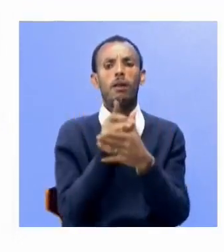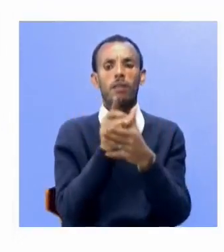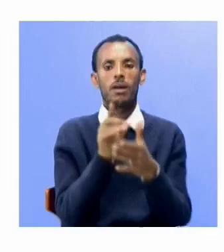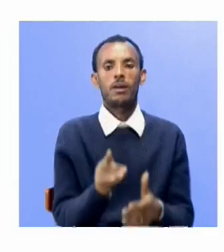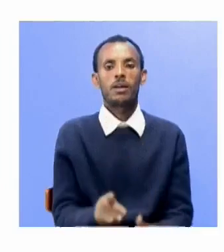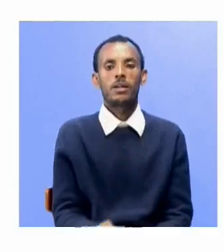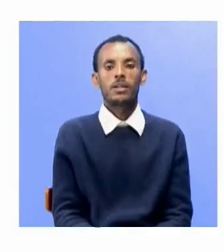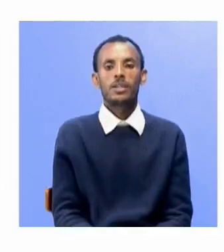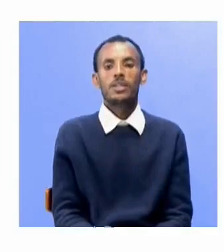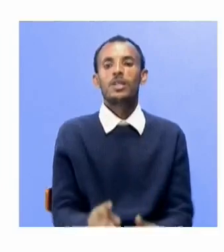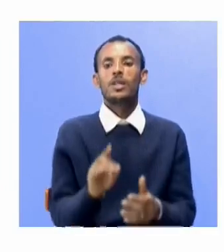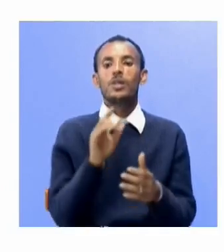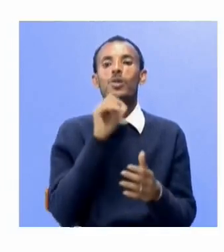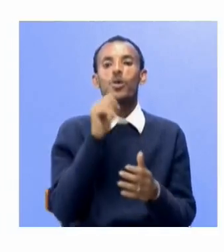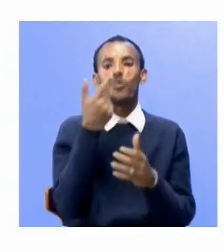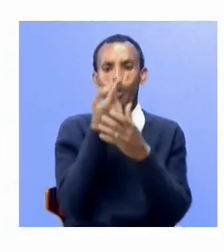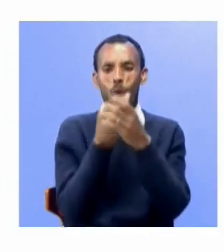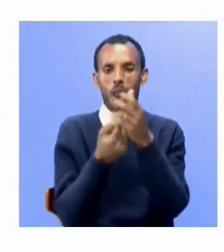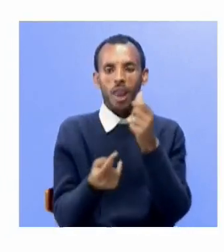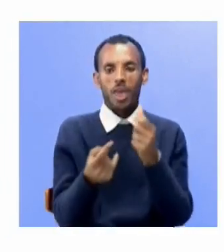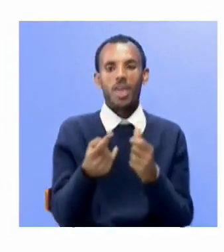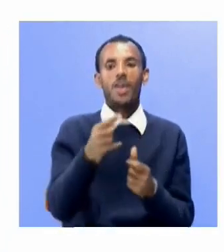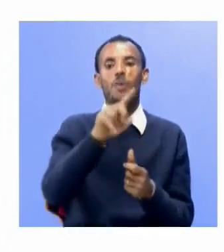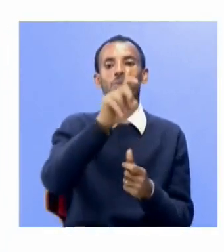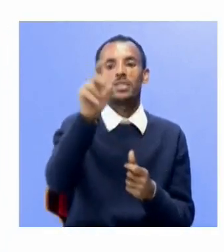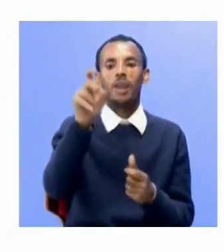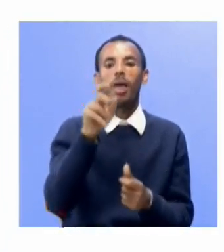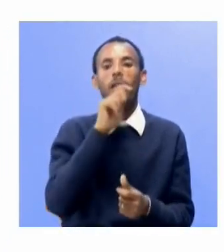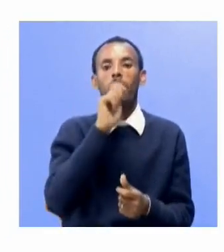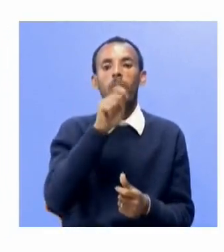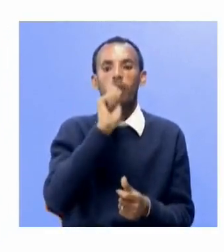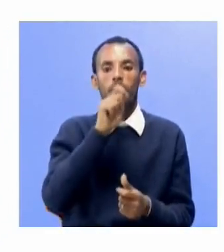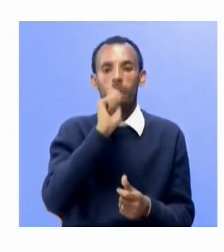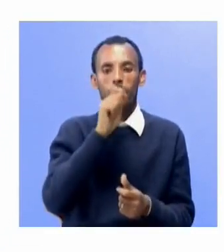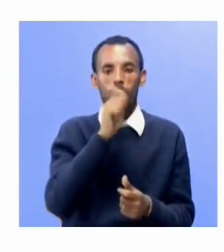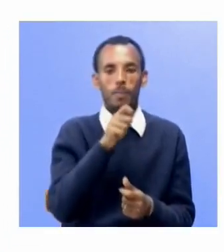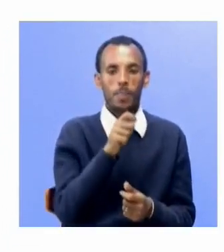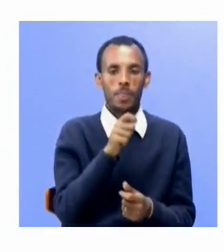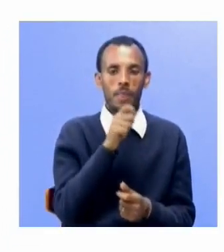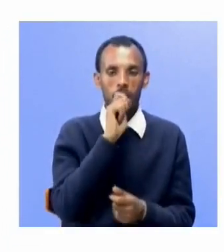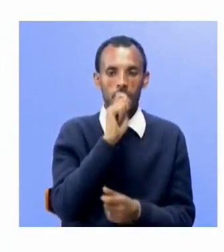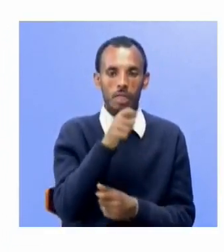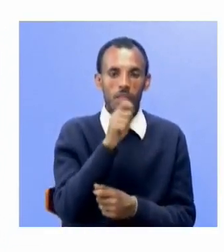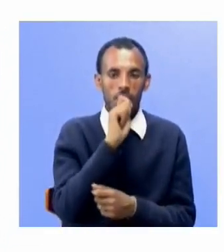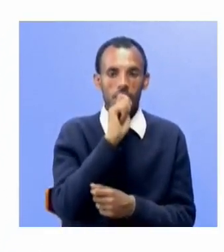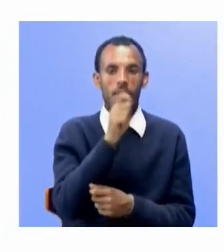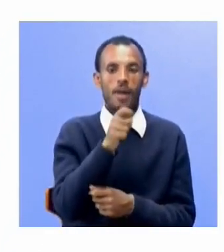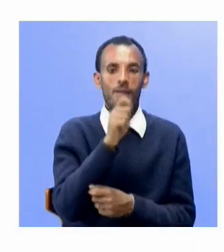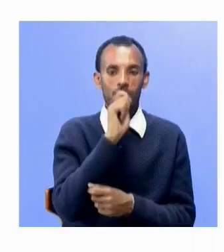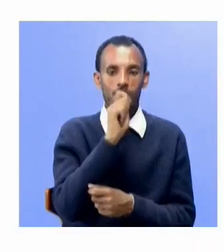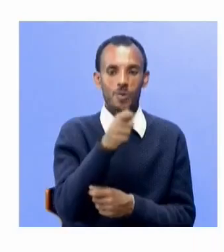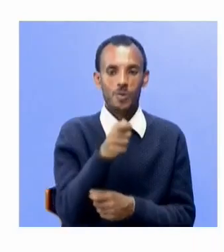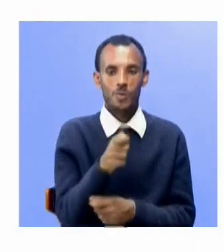Not only questionnaire, using interview. By interview,